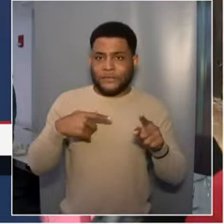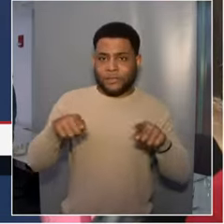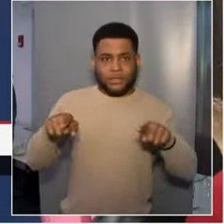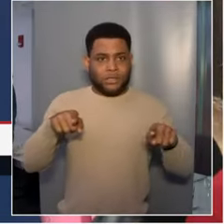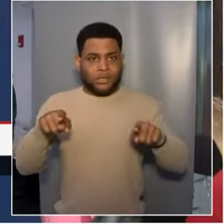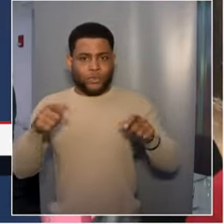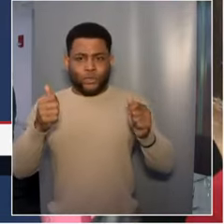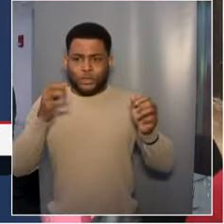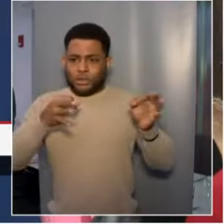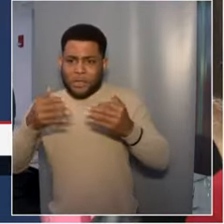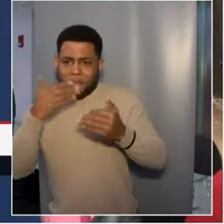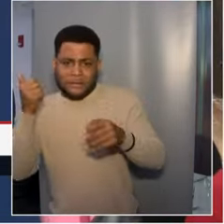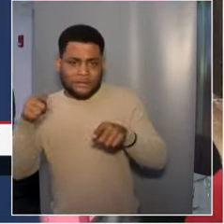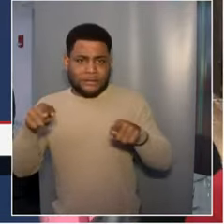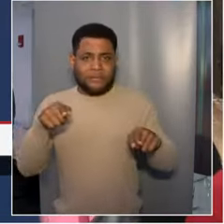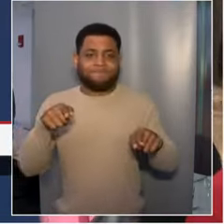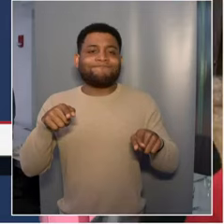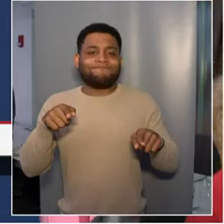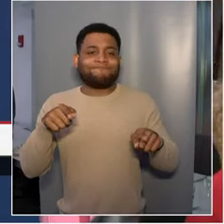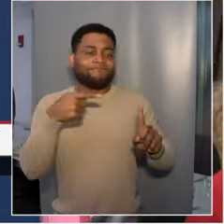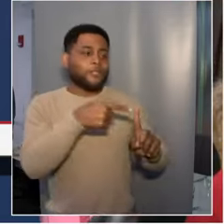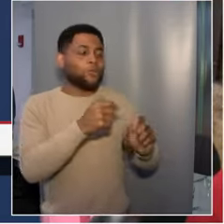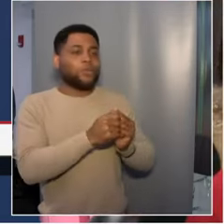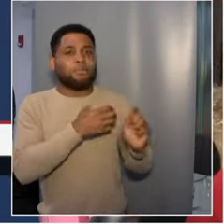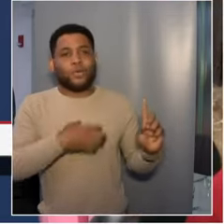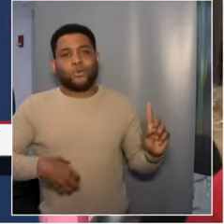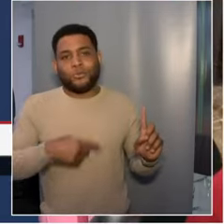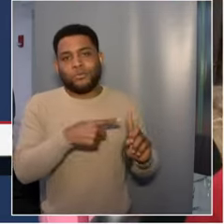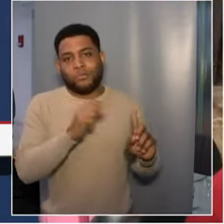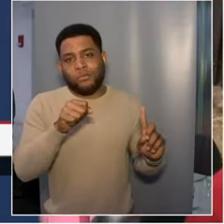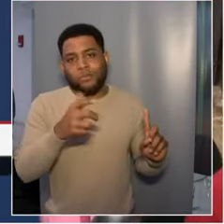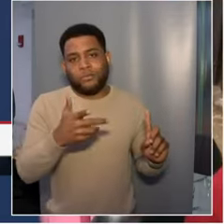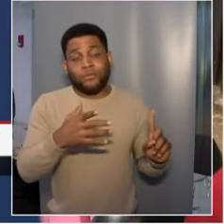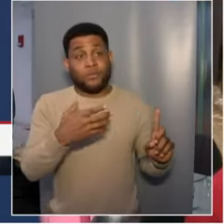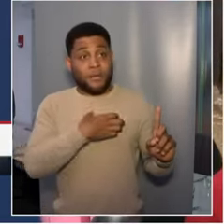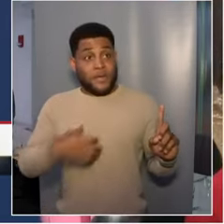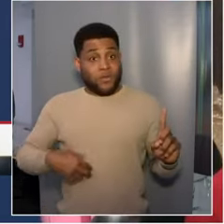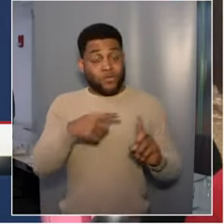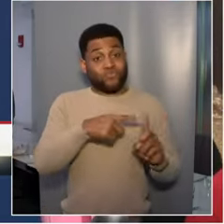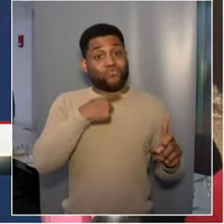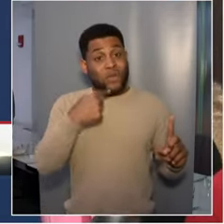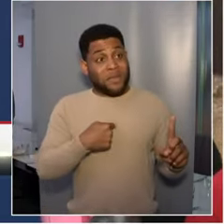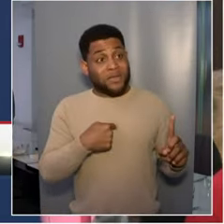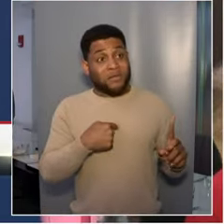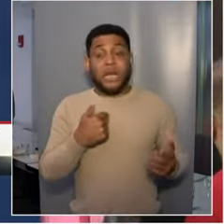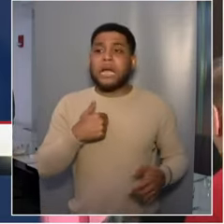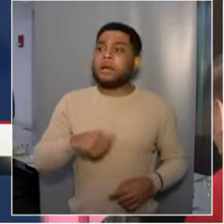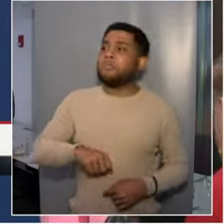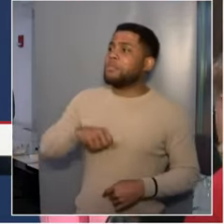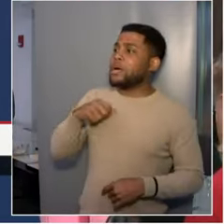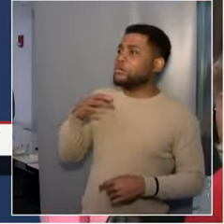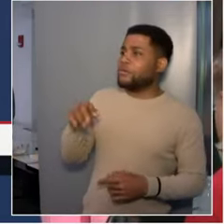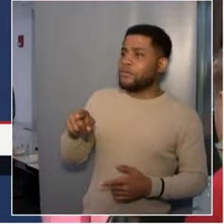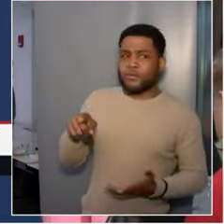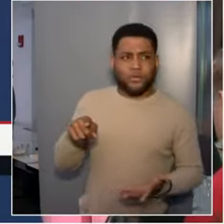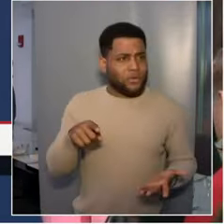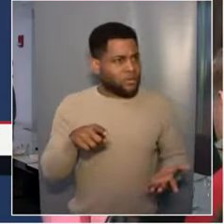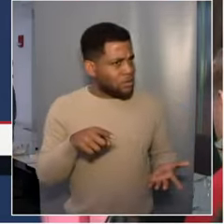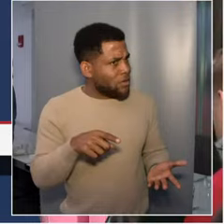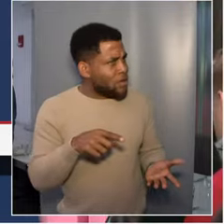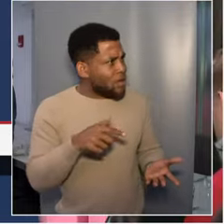mayor told me, I'm proud of you. It's hard to say, you know what? You were right. This